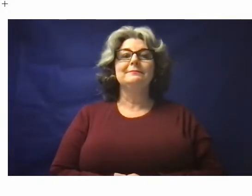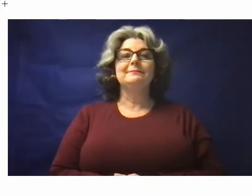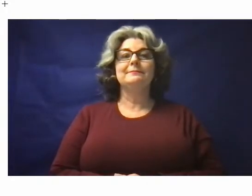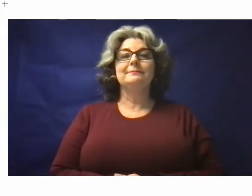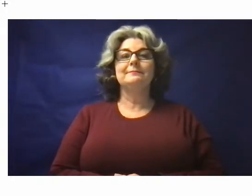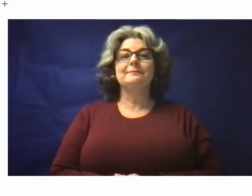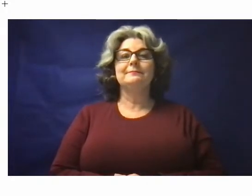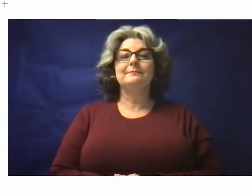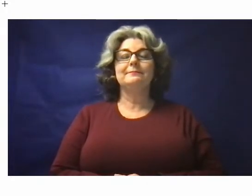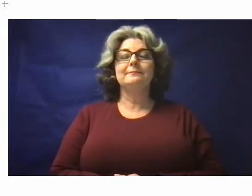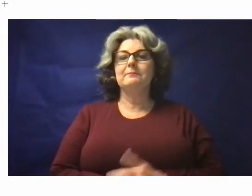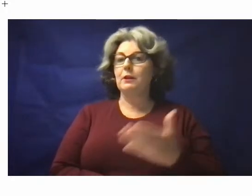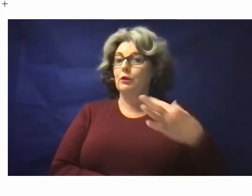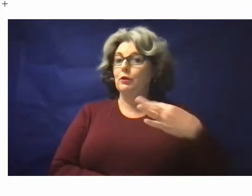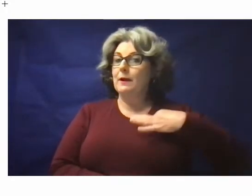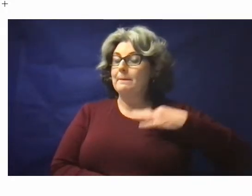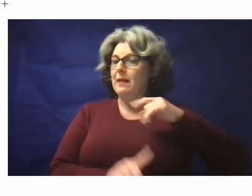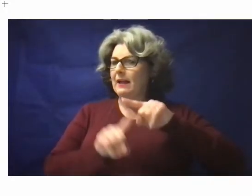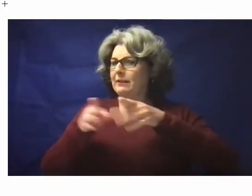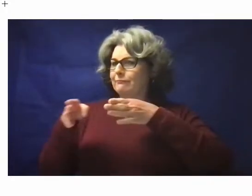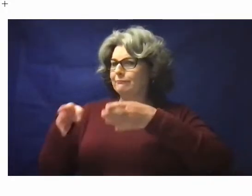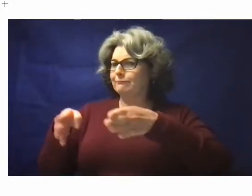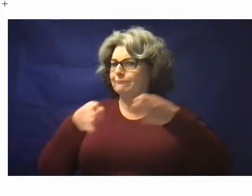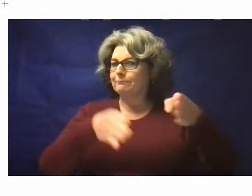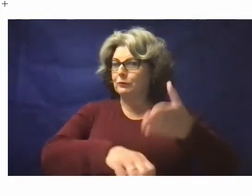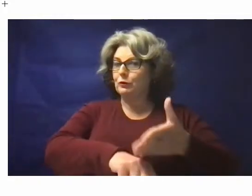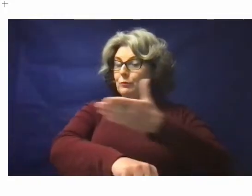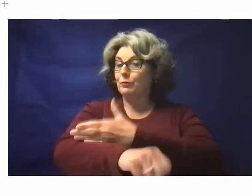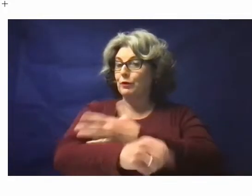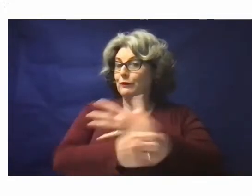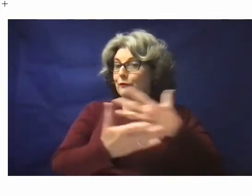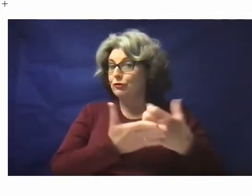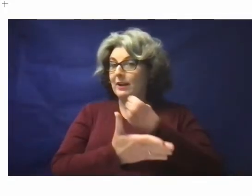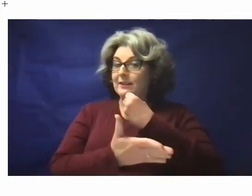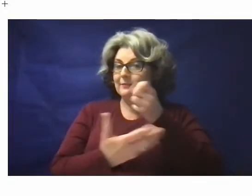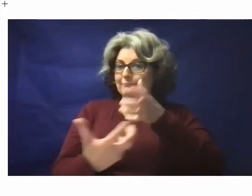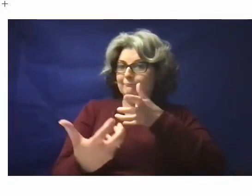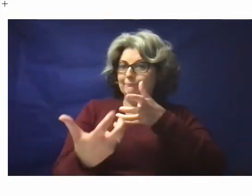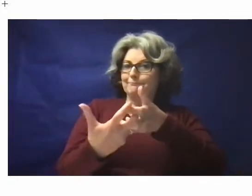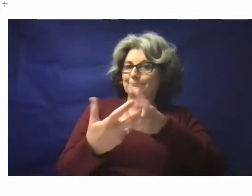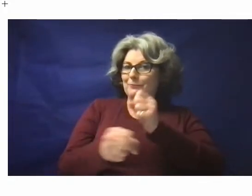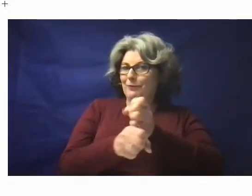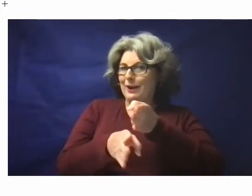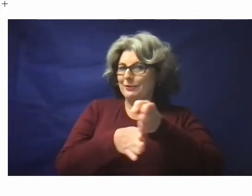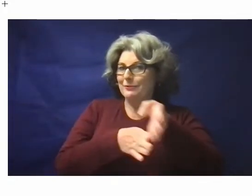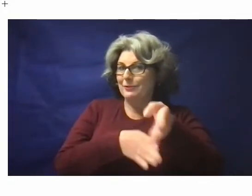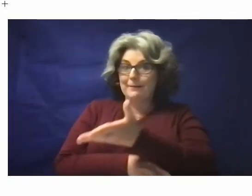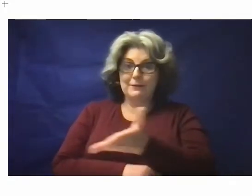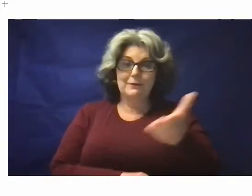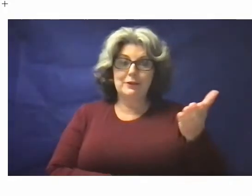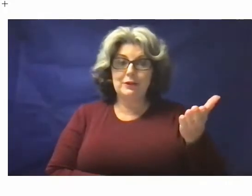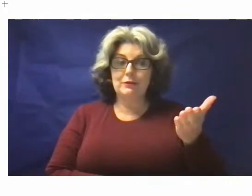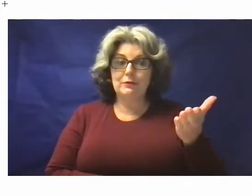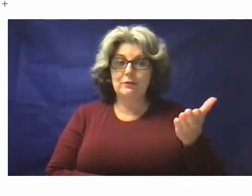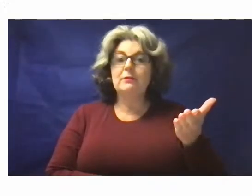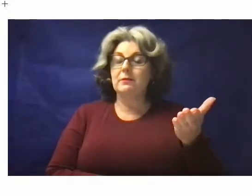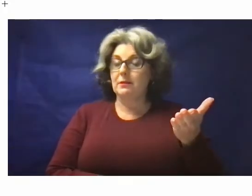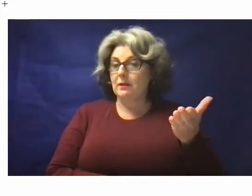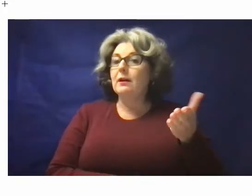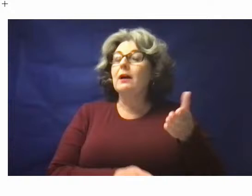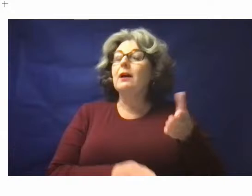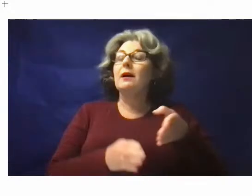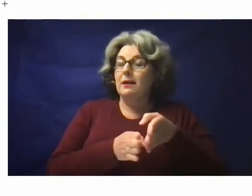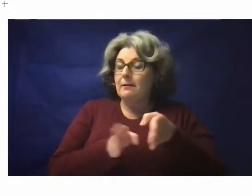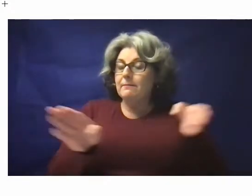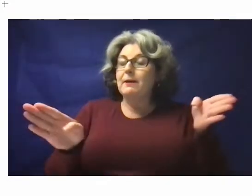So you can apply in different ways to improve your chances of finding the right career path for you. As the Public Service Commission of